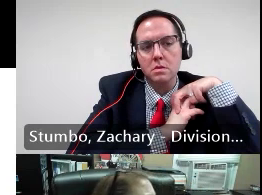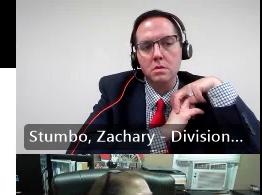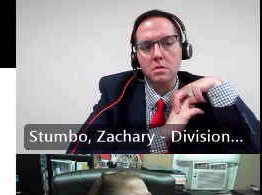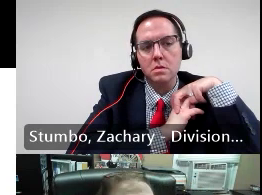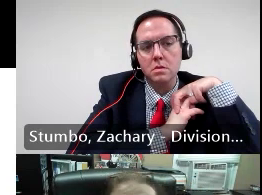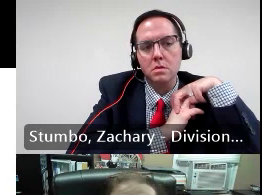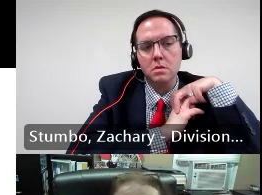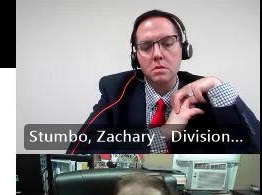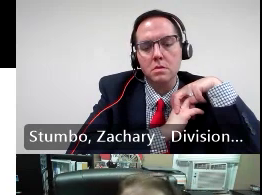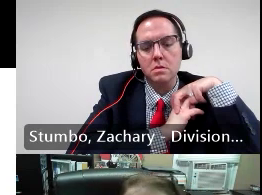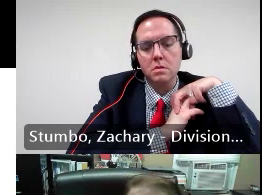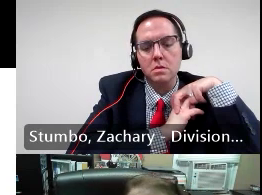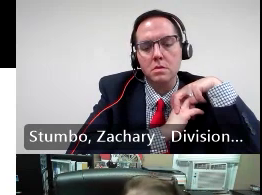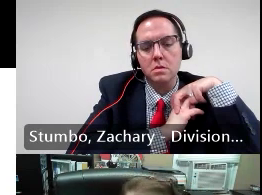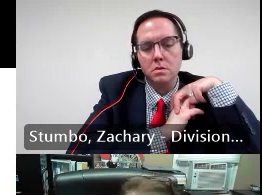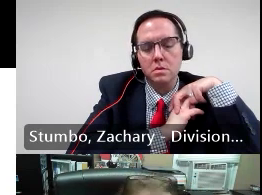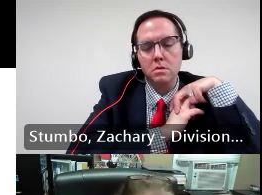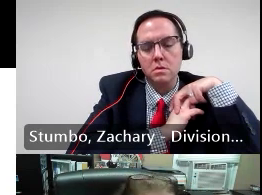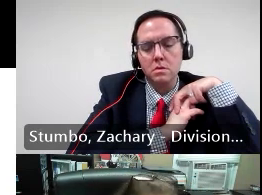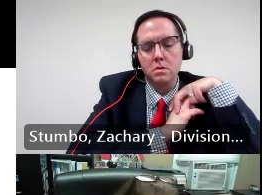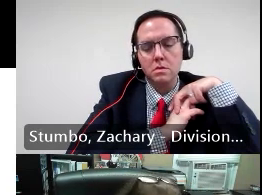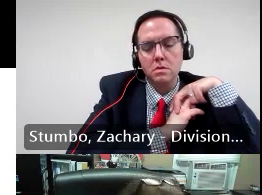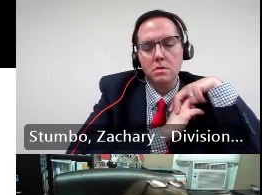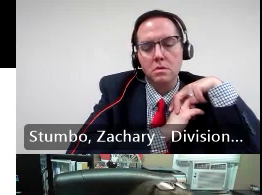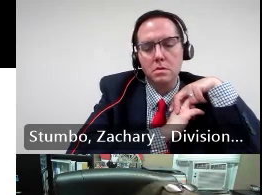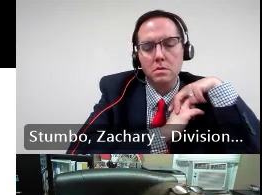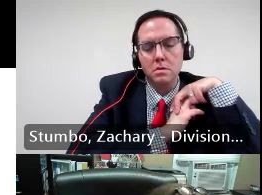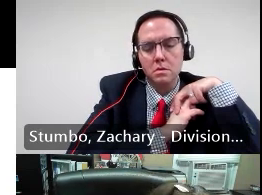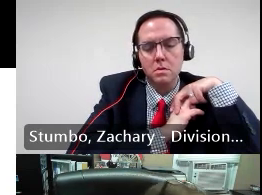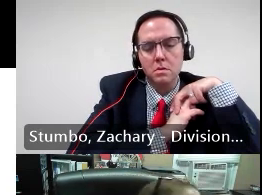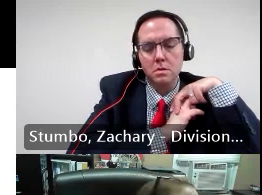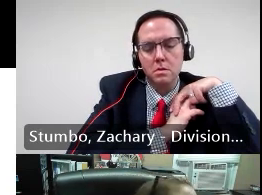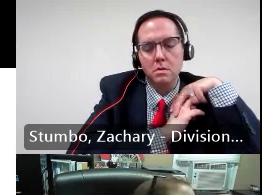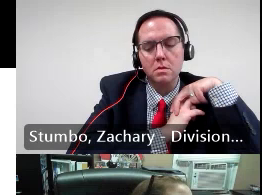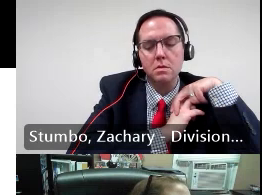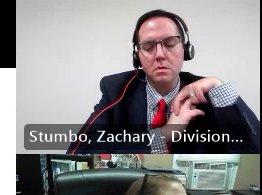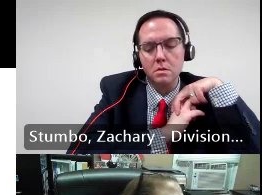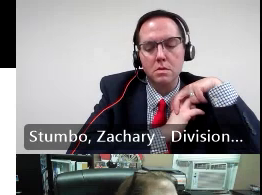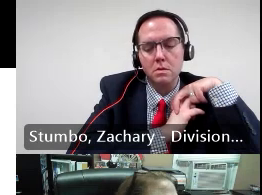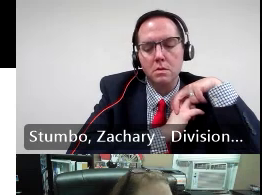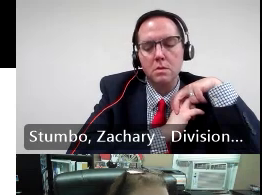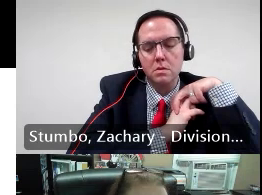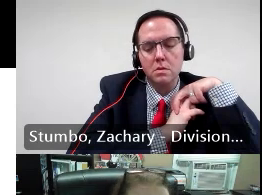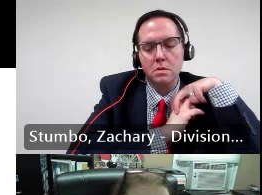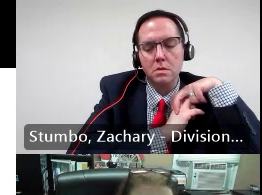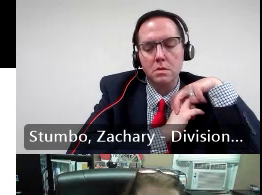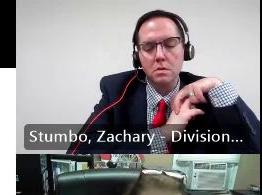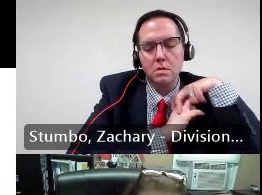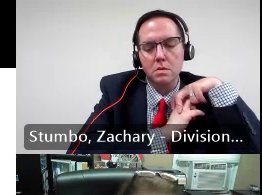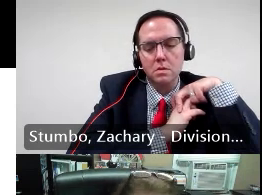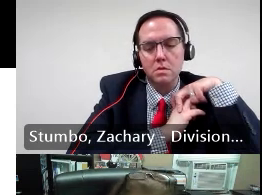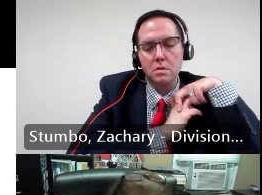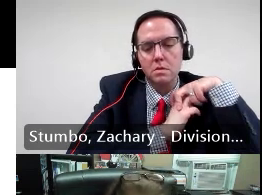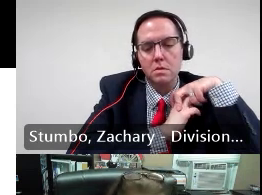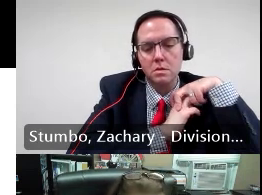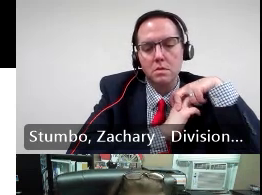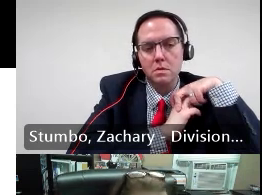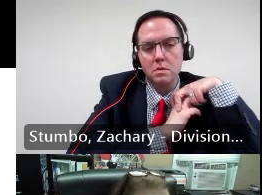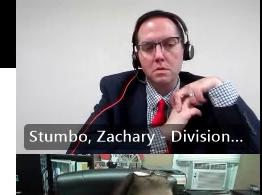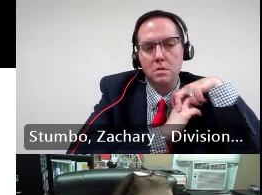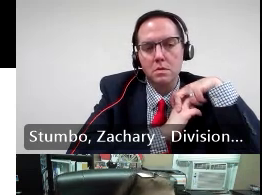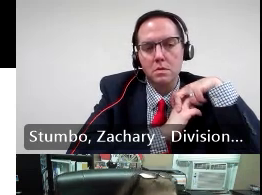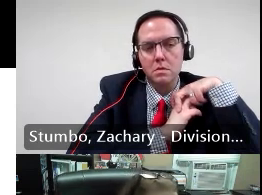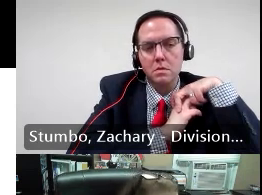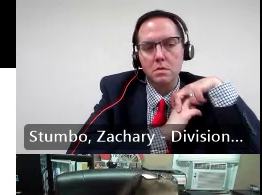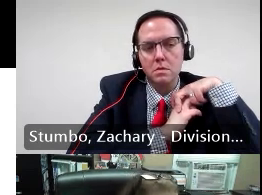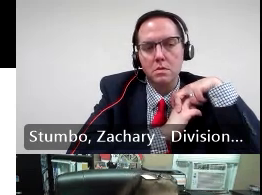that information back to the district. So they can say families came in and they use this. We're tracking the gift card, the number that's